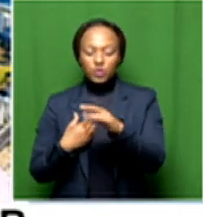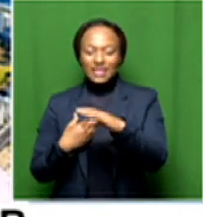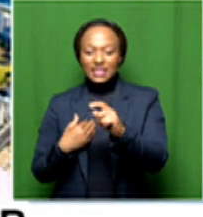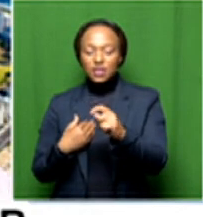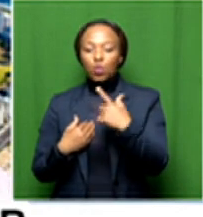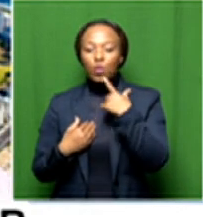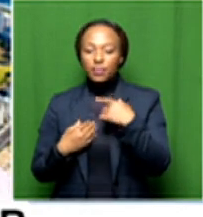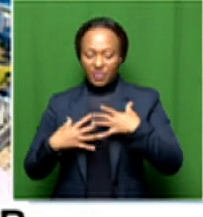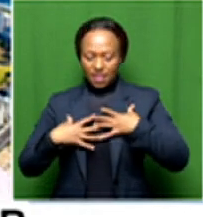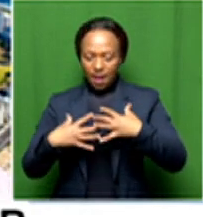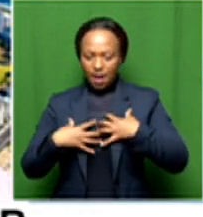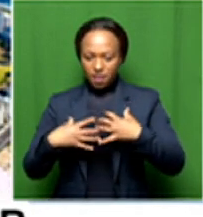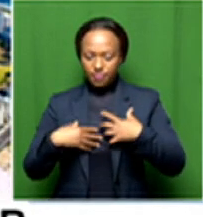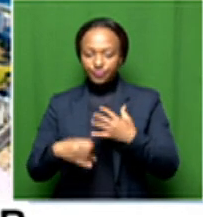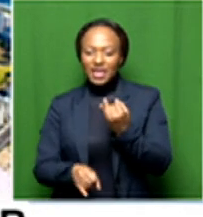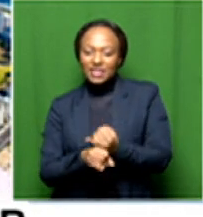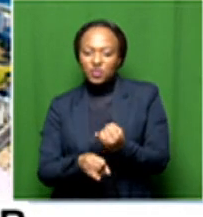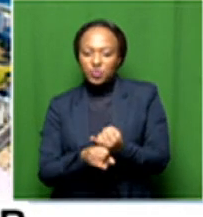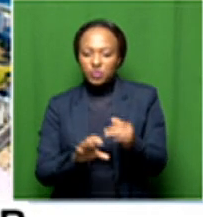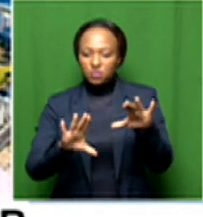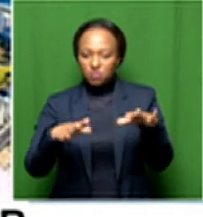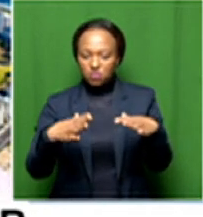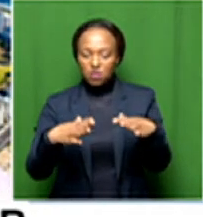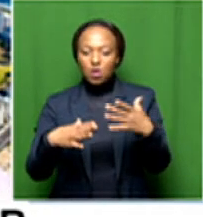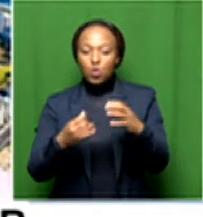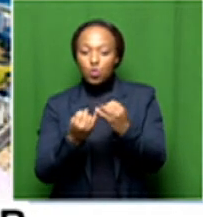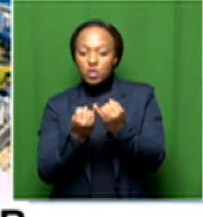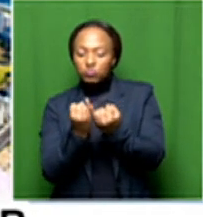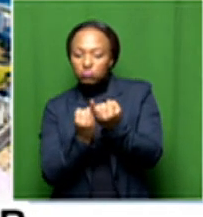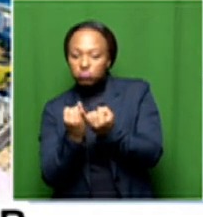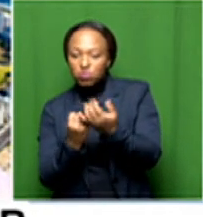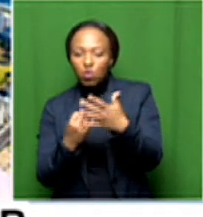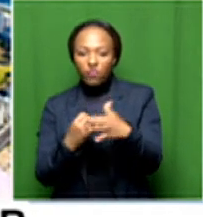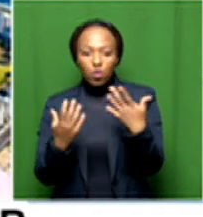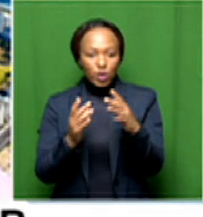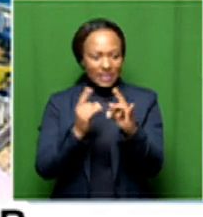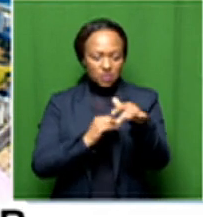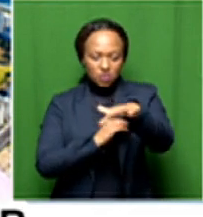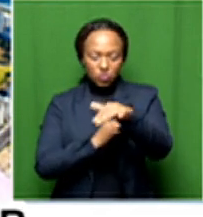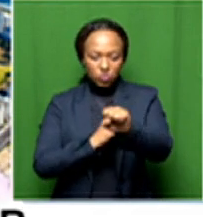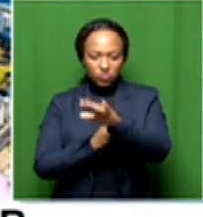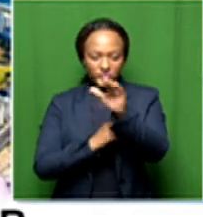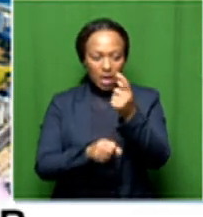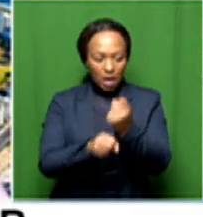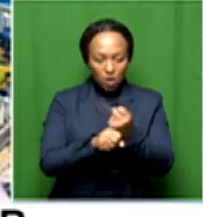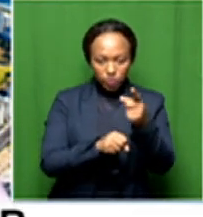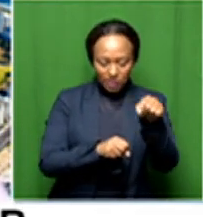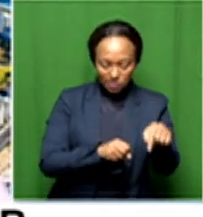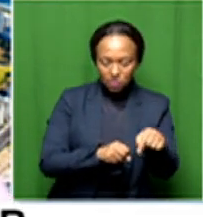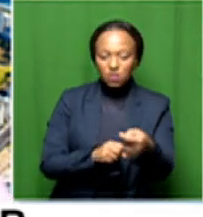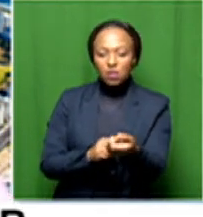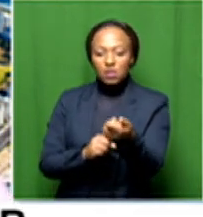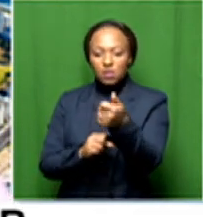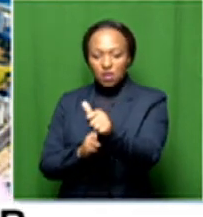Institute, and the trial is being run across 4 cities in South Africa, 2 in Gauteng.